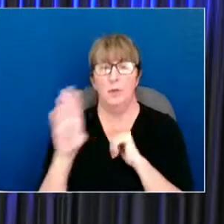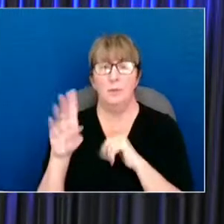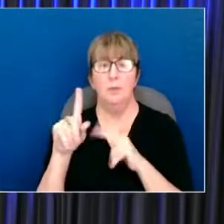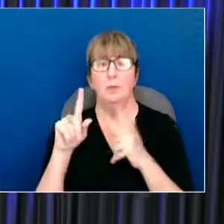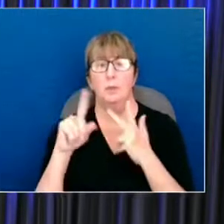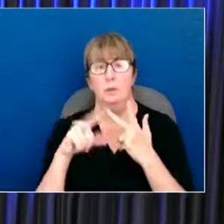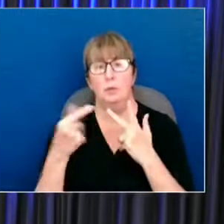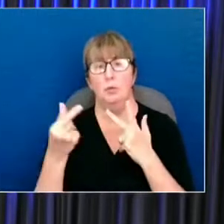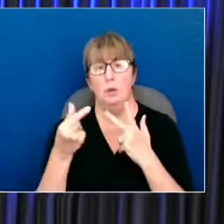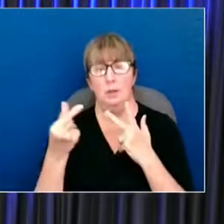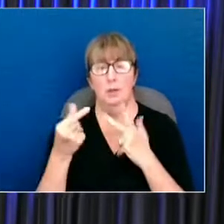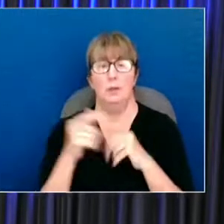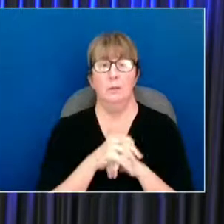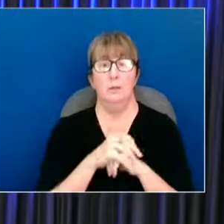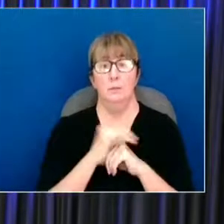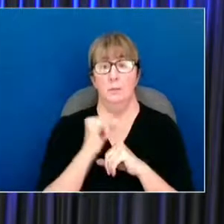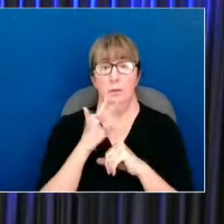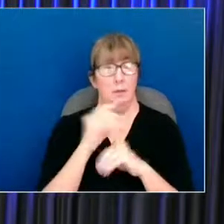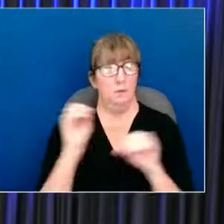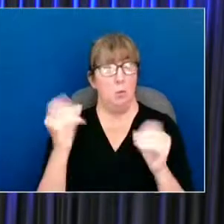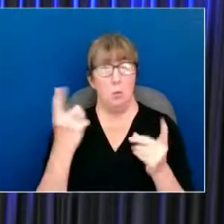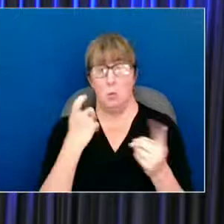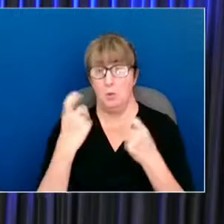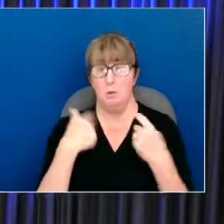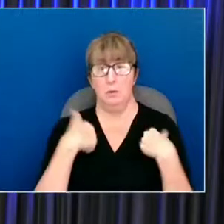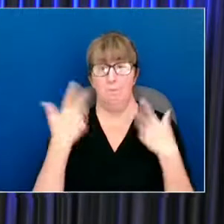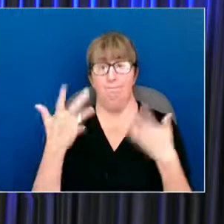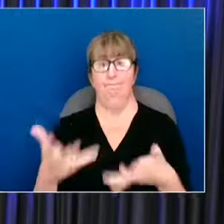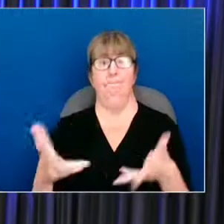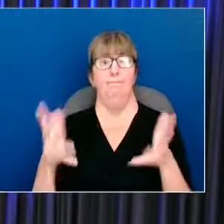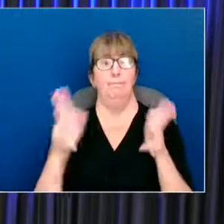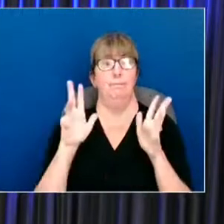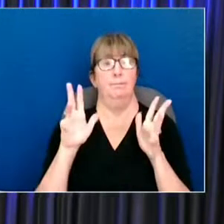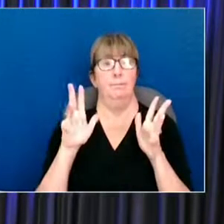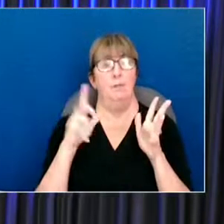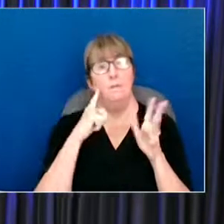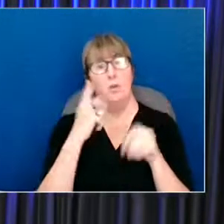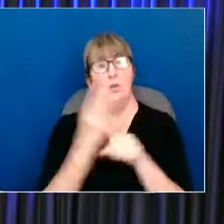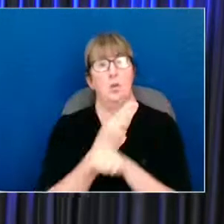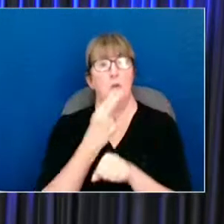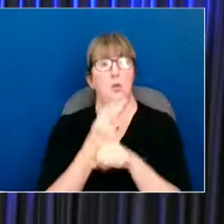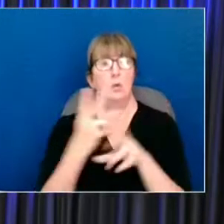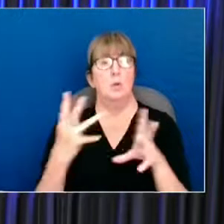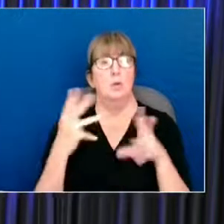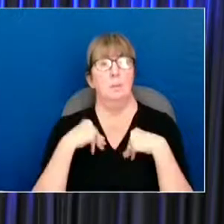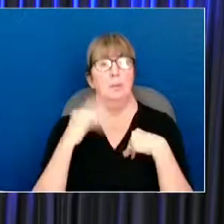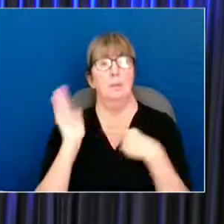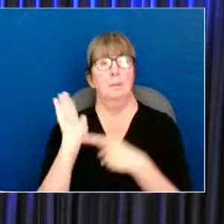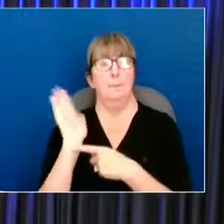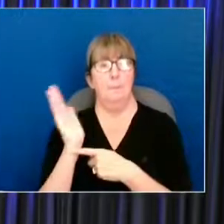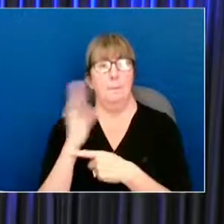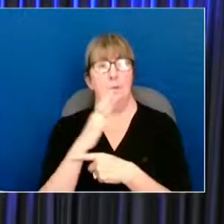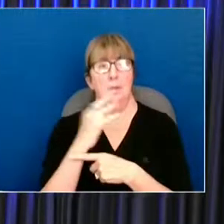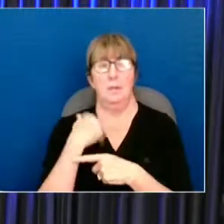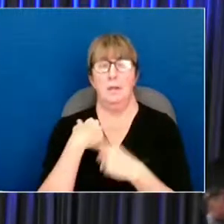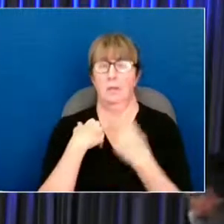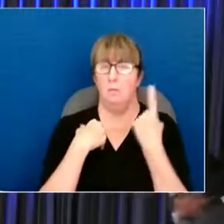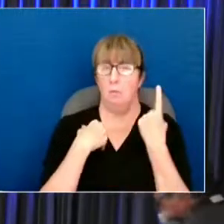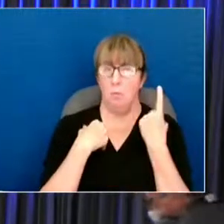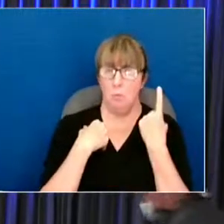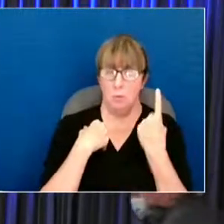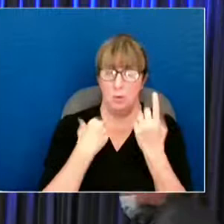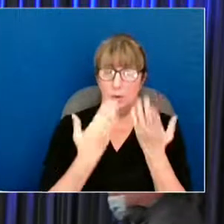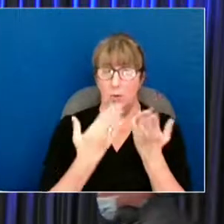then that concludes my user acceptance speech, and I only have one